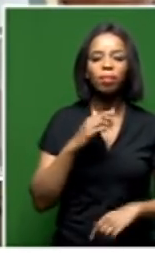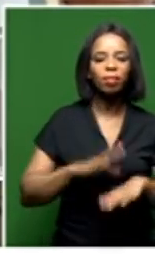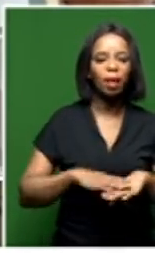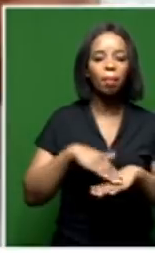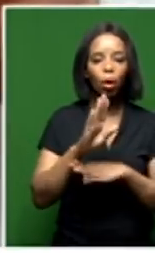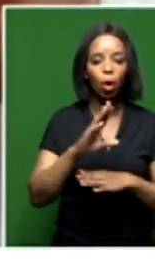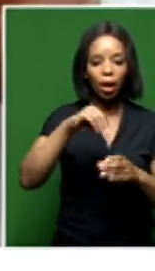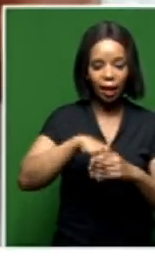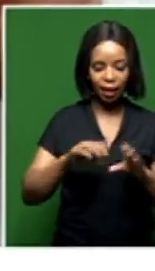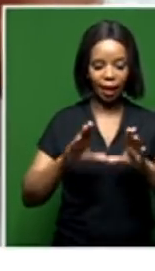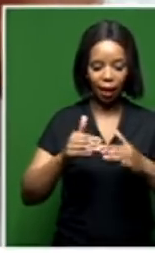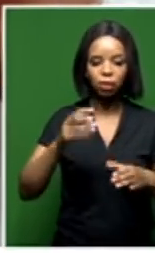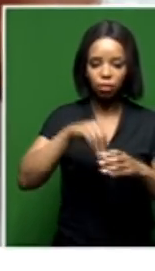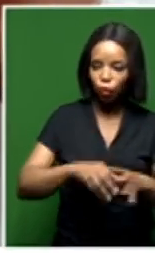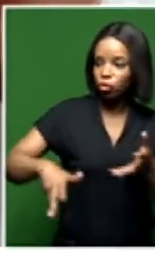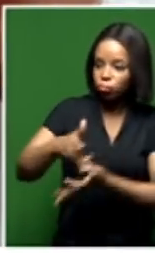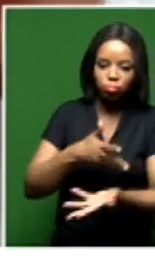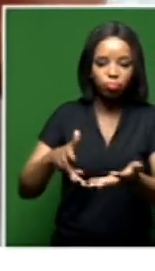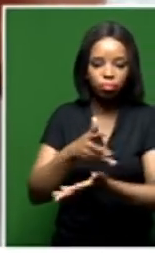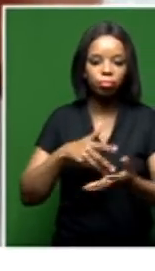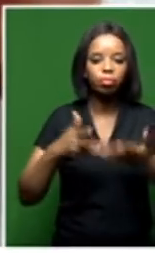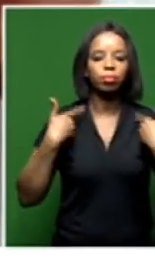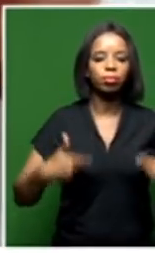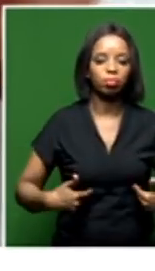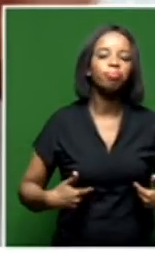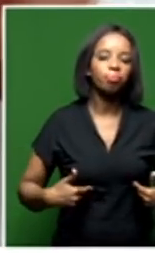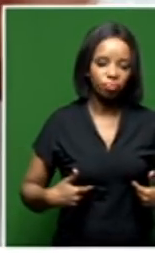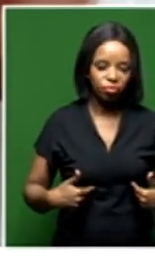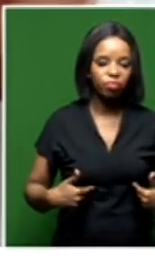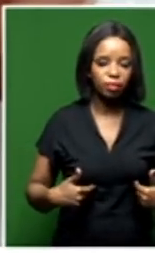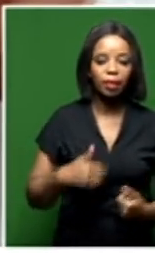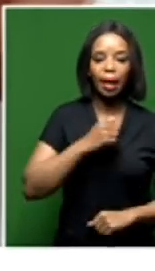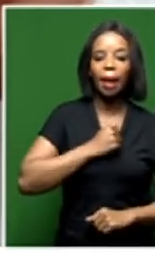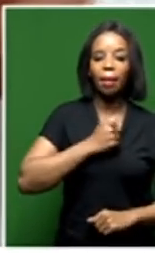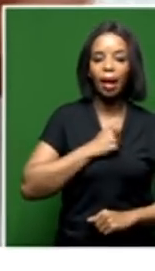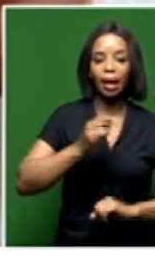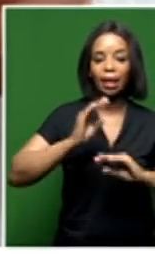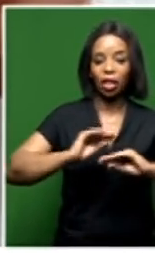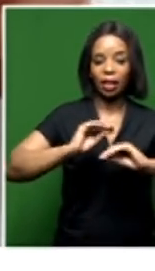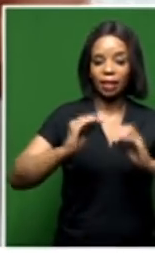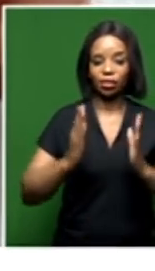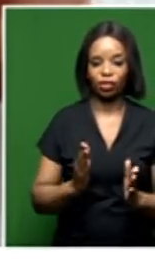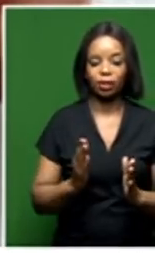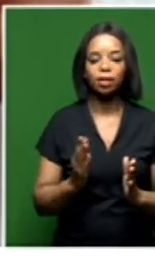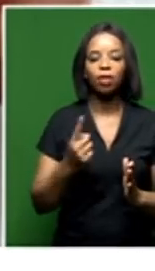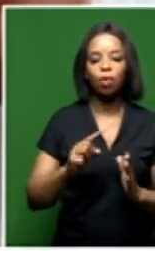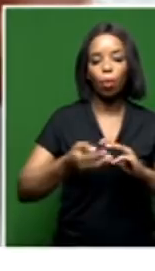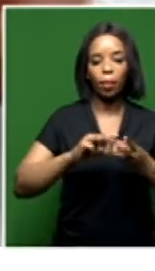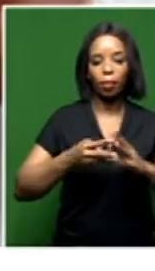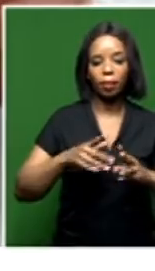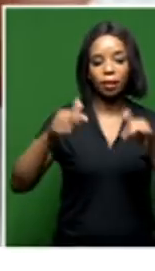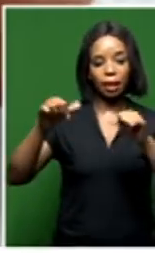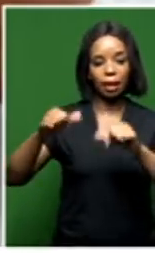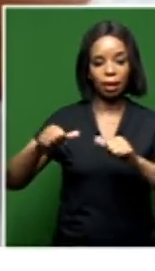in class, and I quite need my teachers, especially subjects like math and accounting. My teachers are